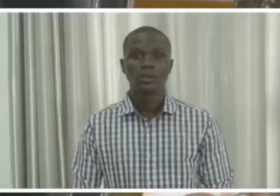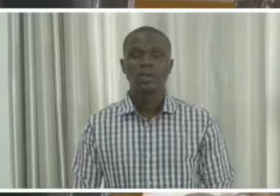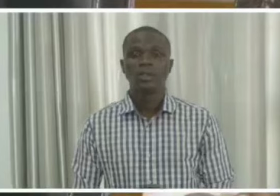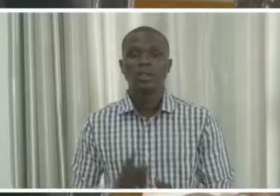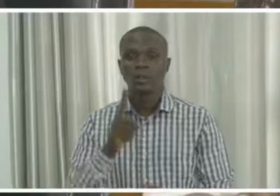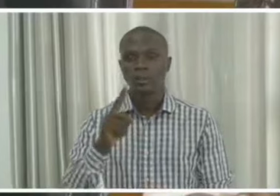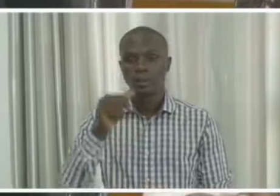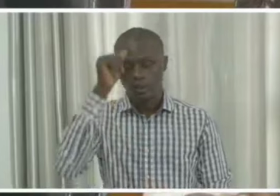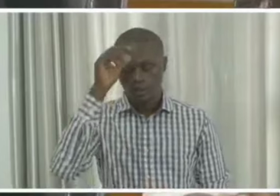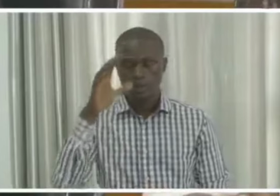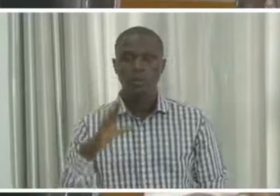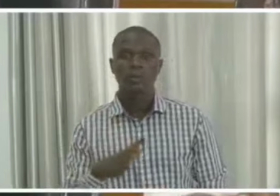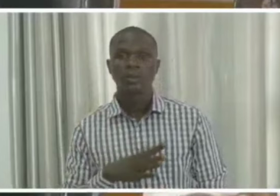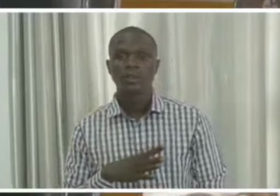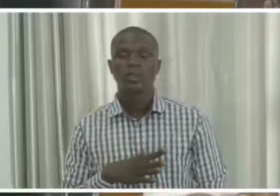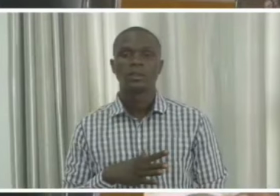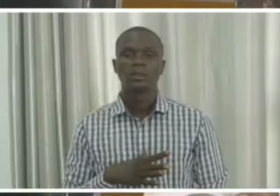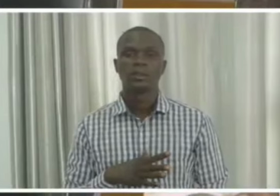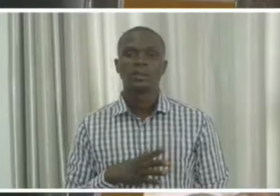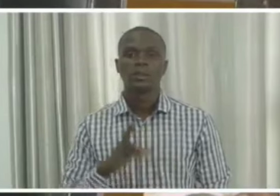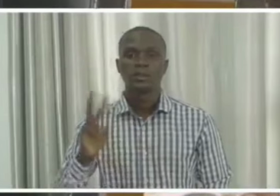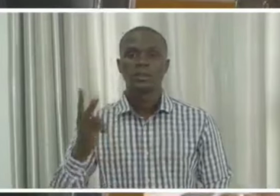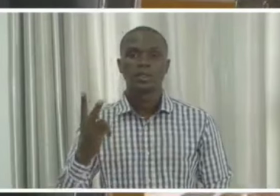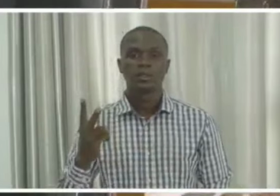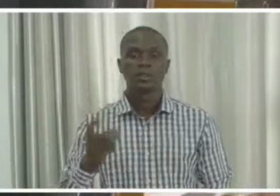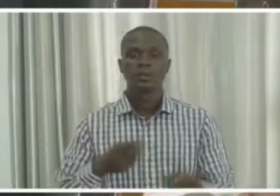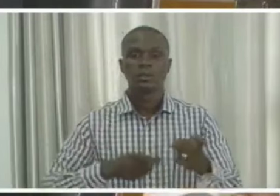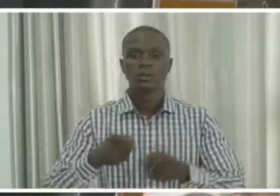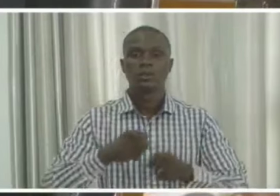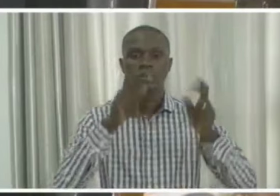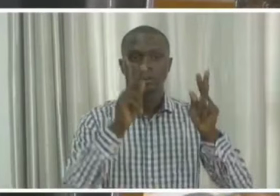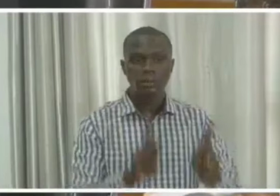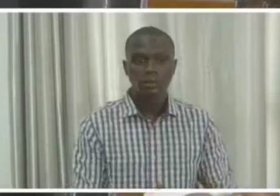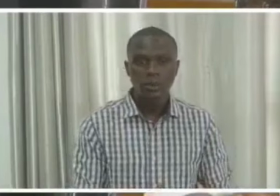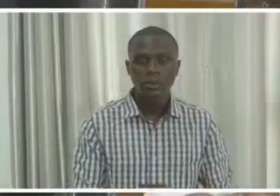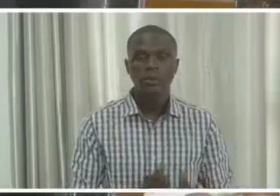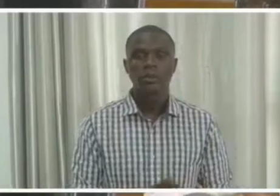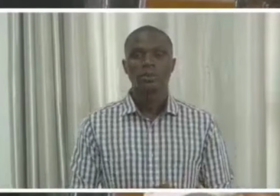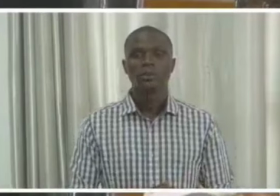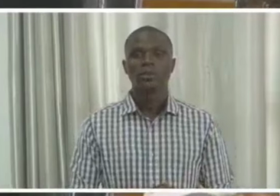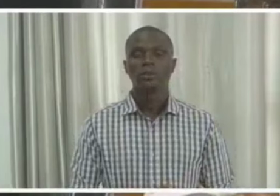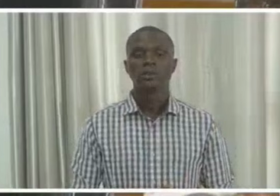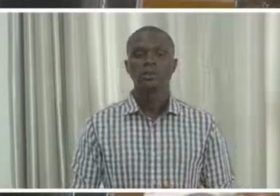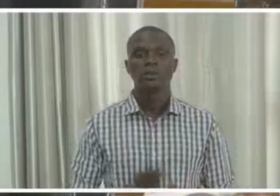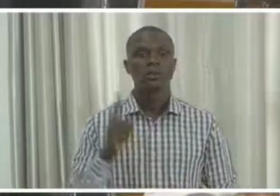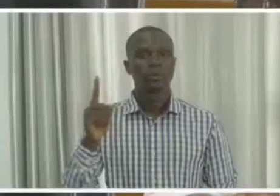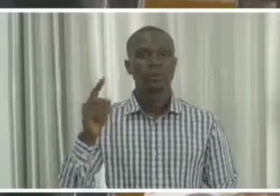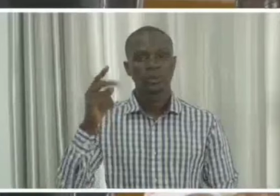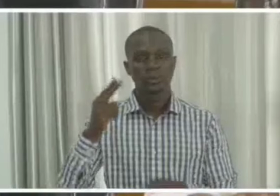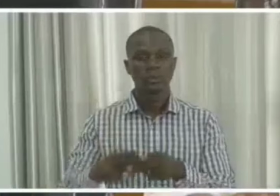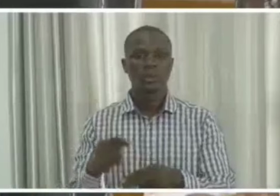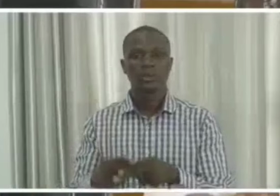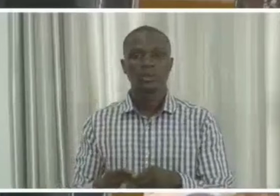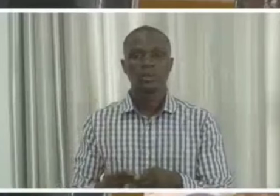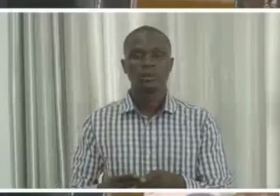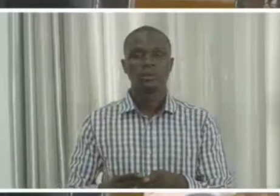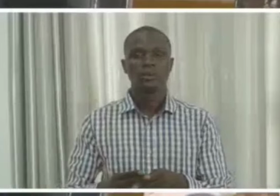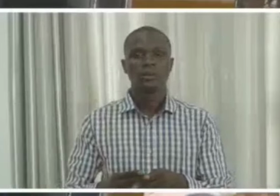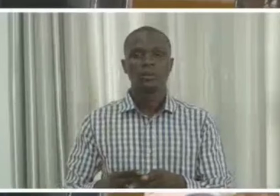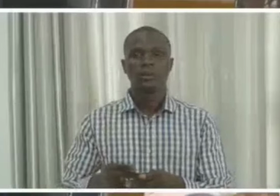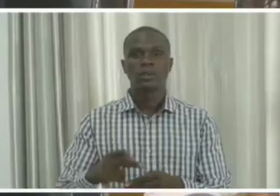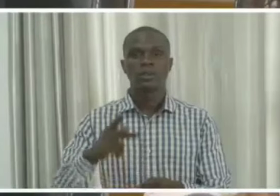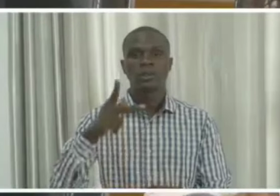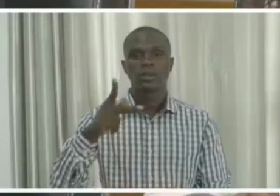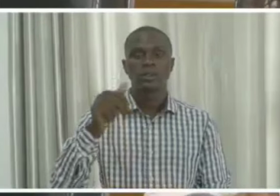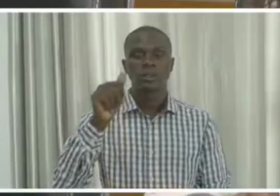the Deputy Director General of the Sierra Leone Met, Gabriel Parker, when I know the national focal